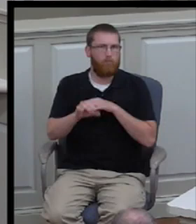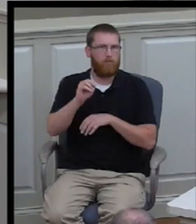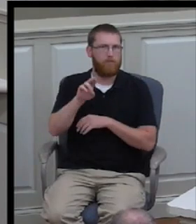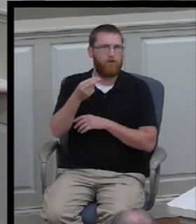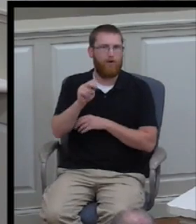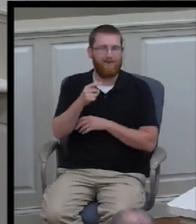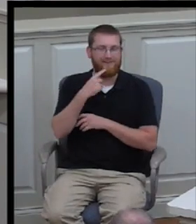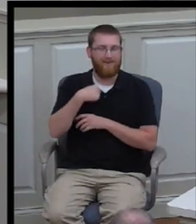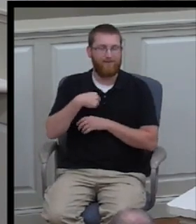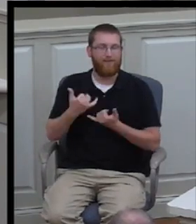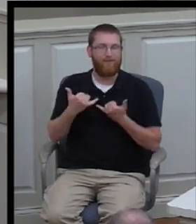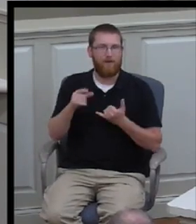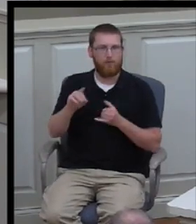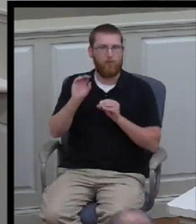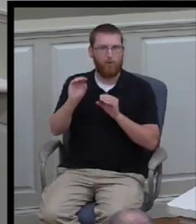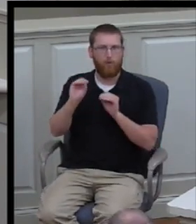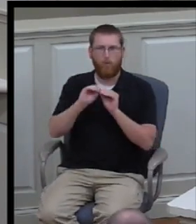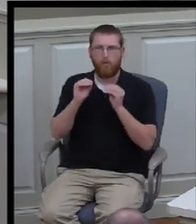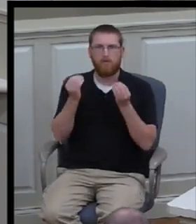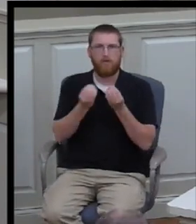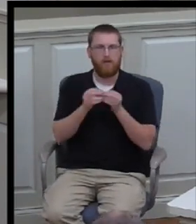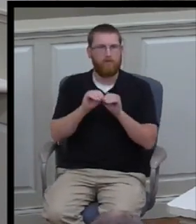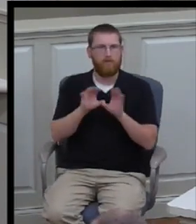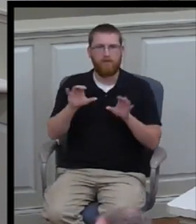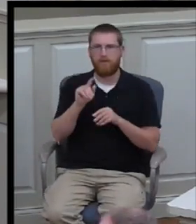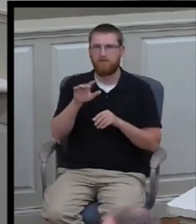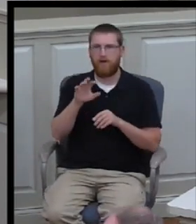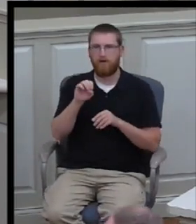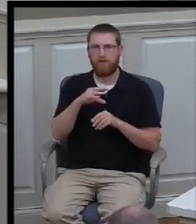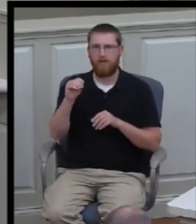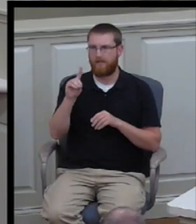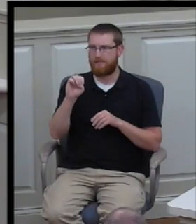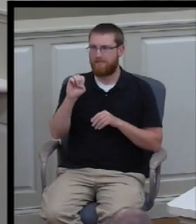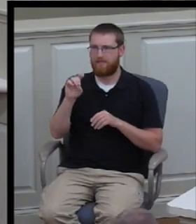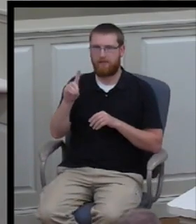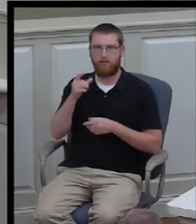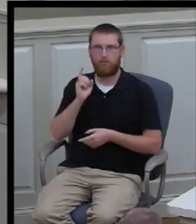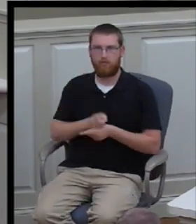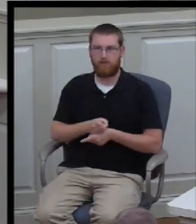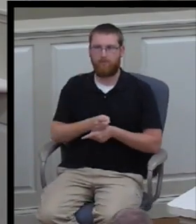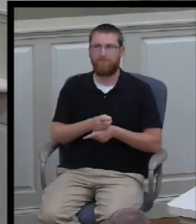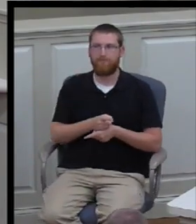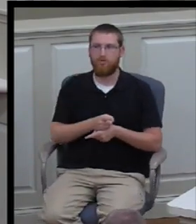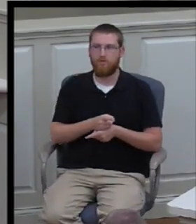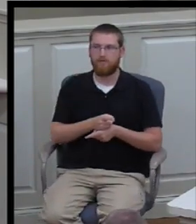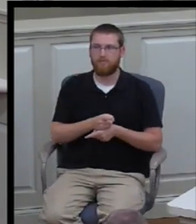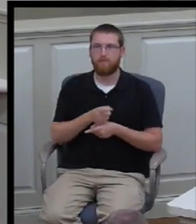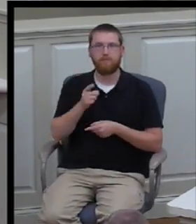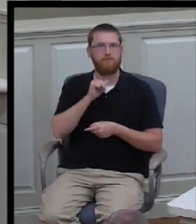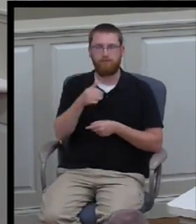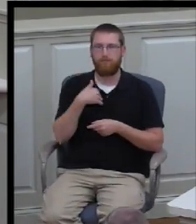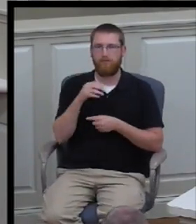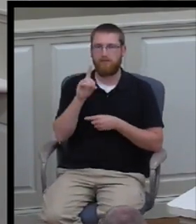that your organization has clear title and deed to the cemetery at this time. Well, we don't have a deed, but we have